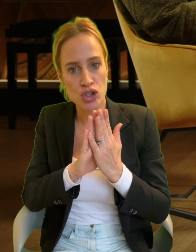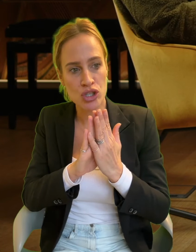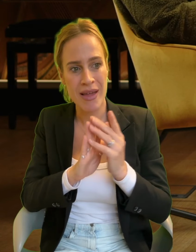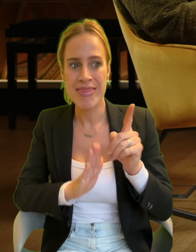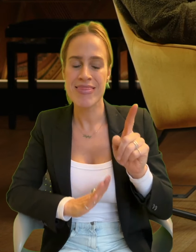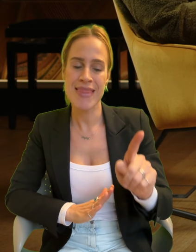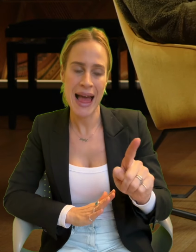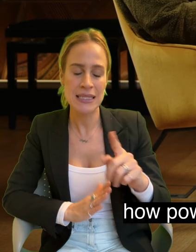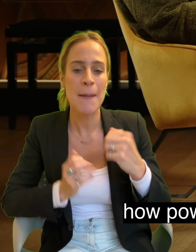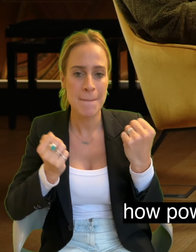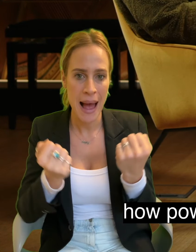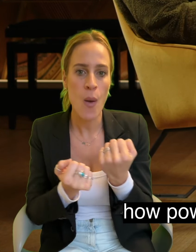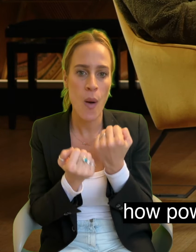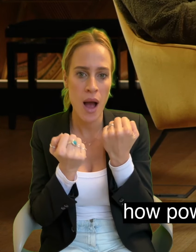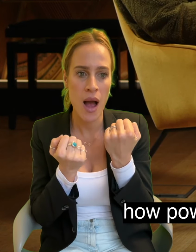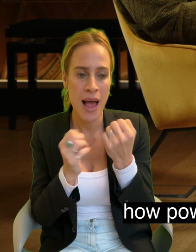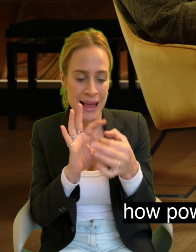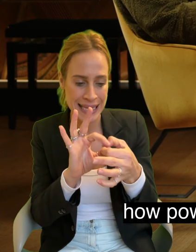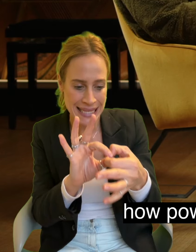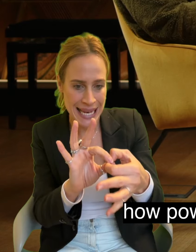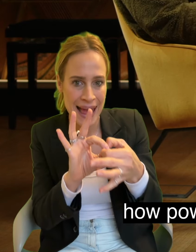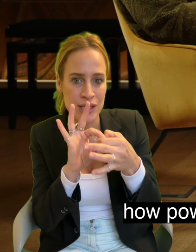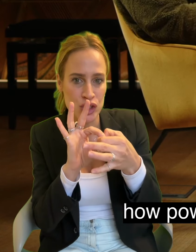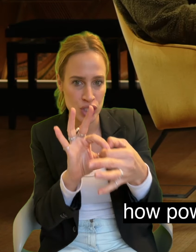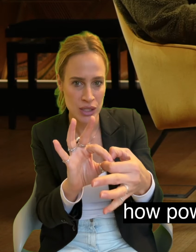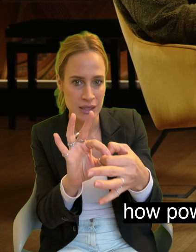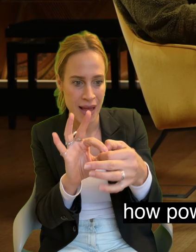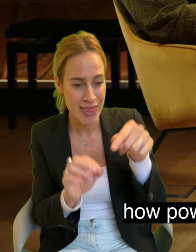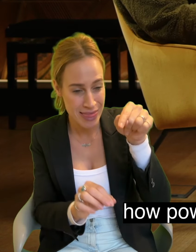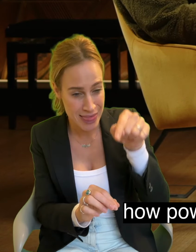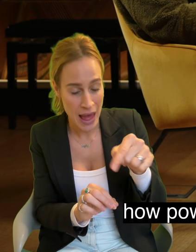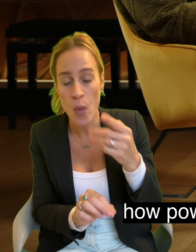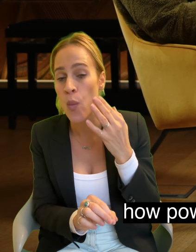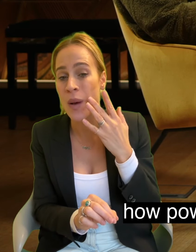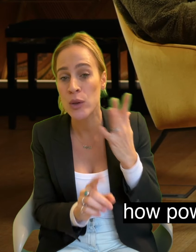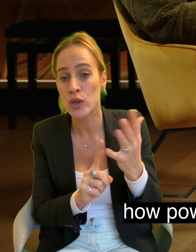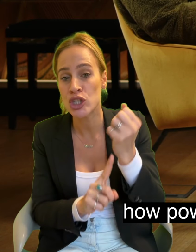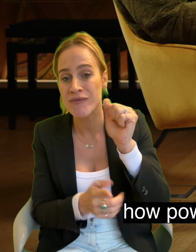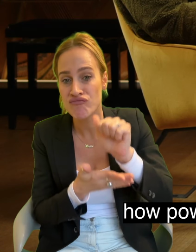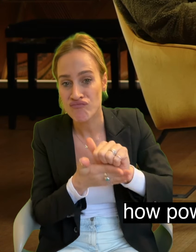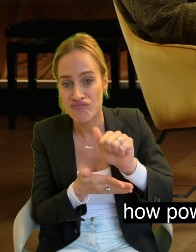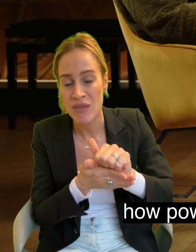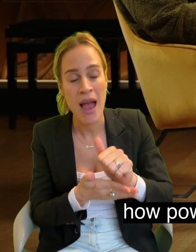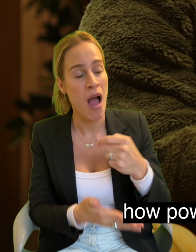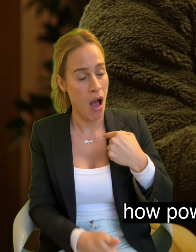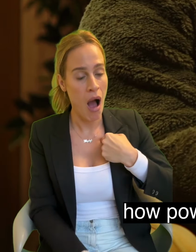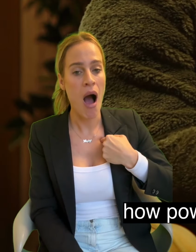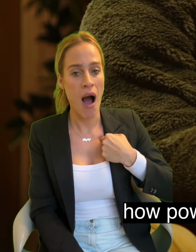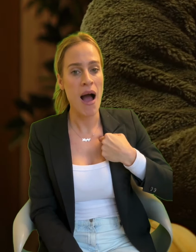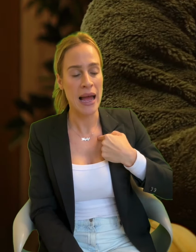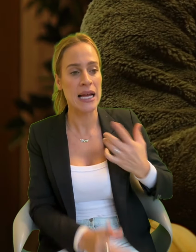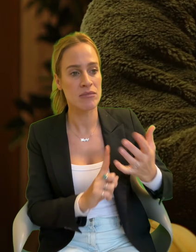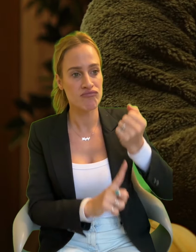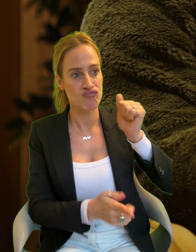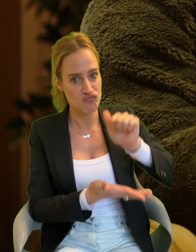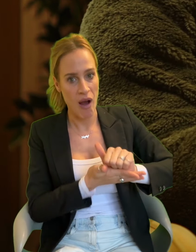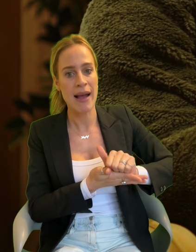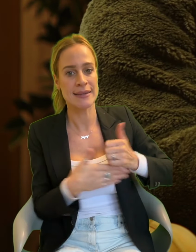words can't describe how powerful that is when you get it right. And I unknowingly got it right.